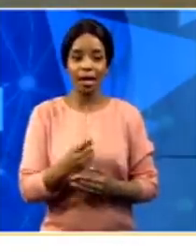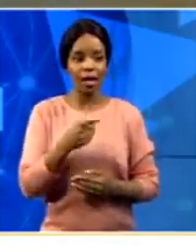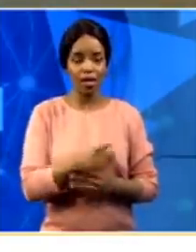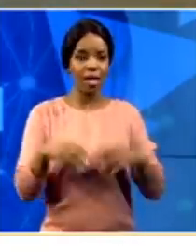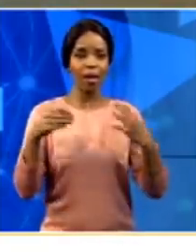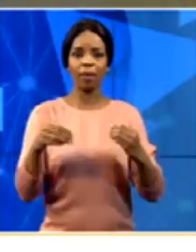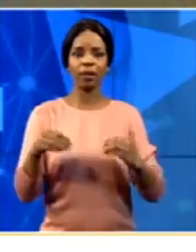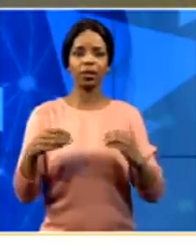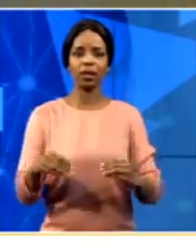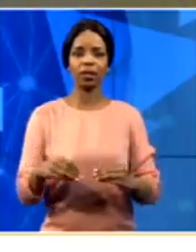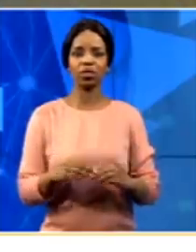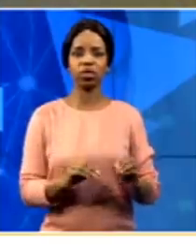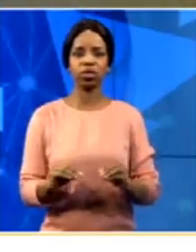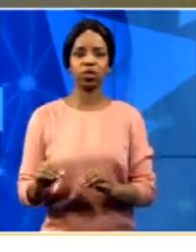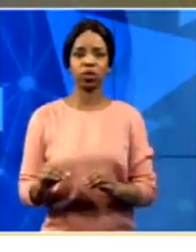behalf?